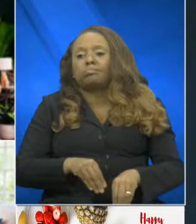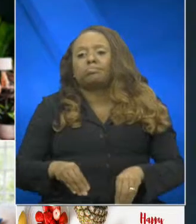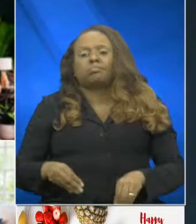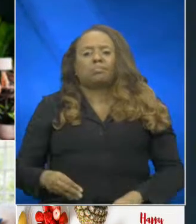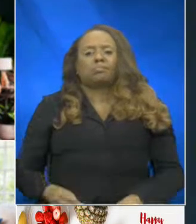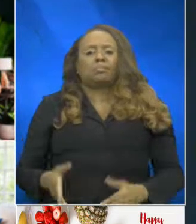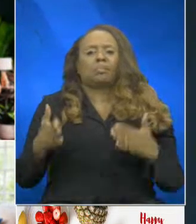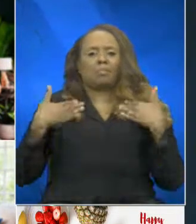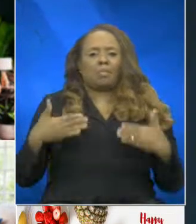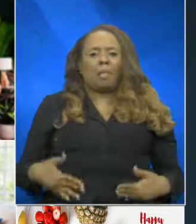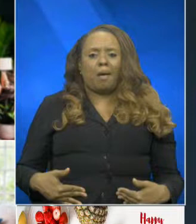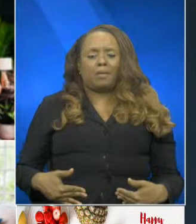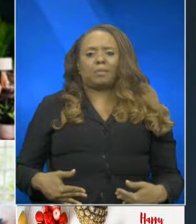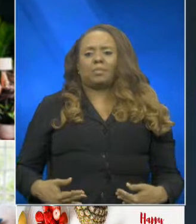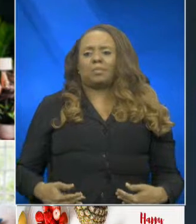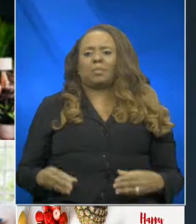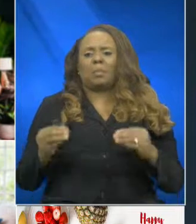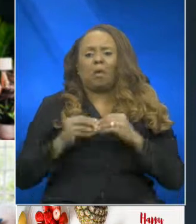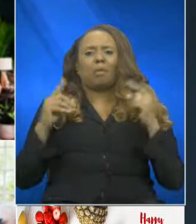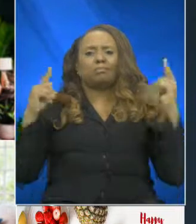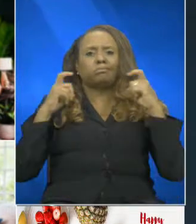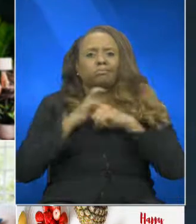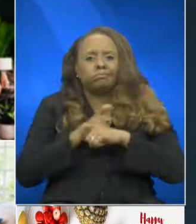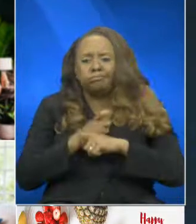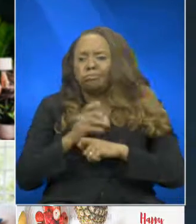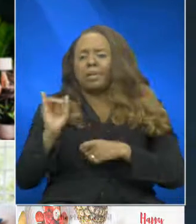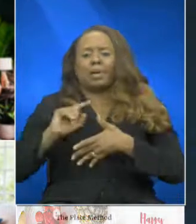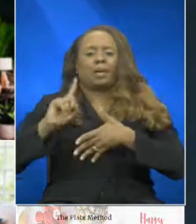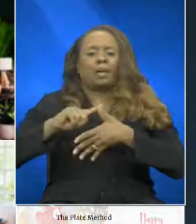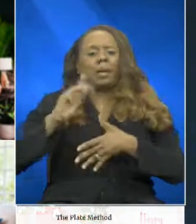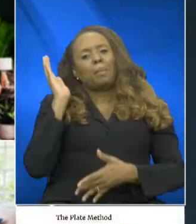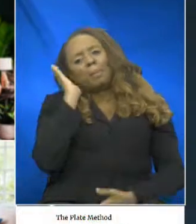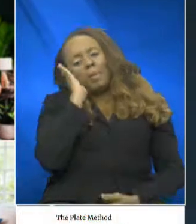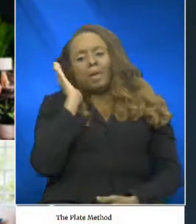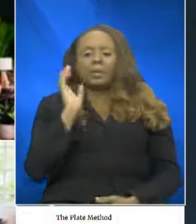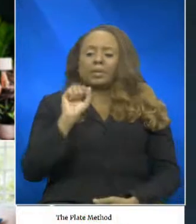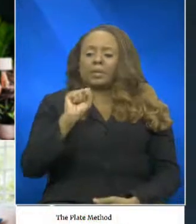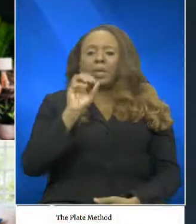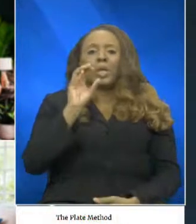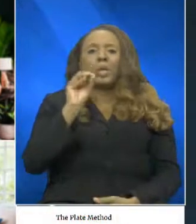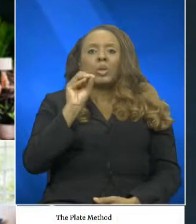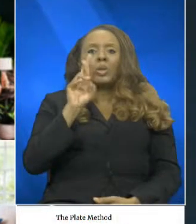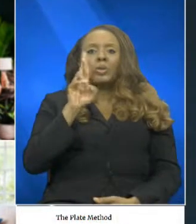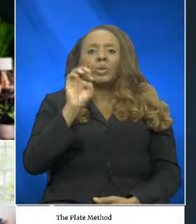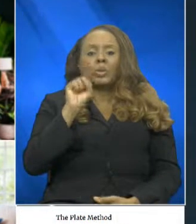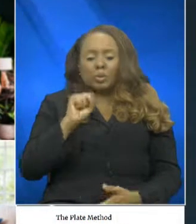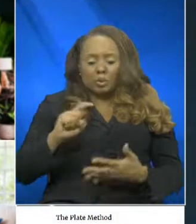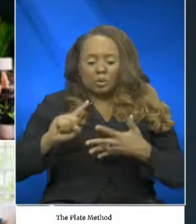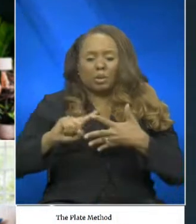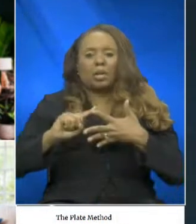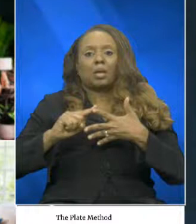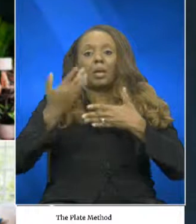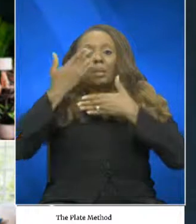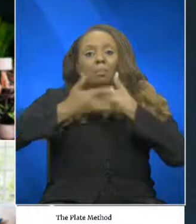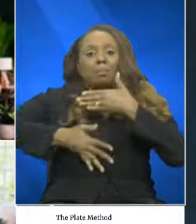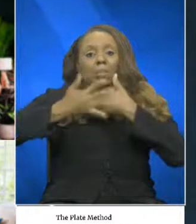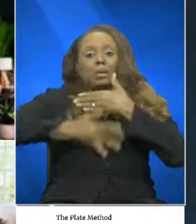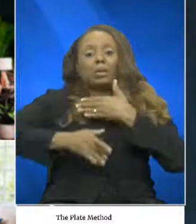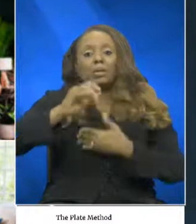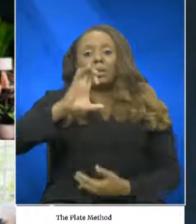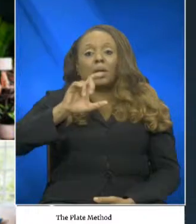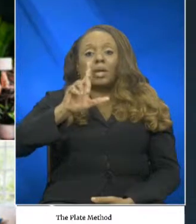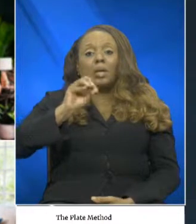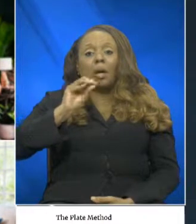We mentioned some earlier today, such as bed sores, but even developing clots in the leg. So that's why when patients